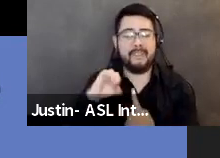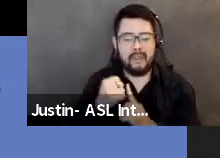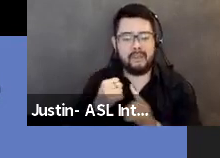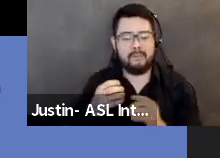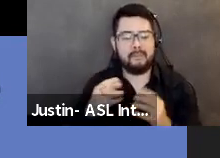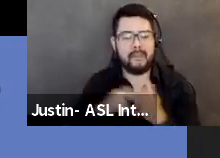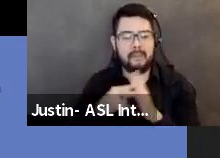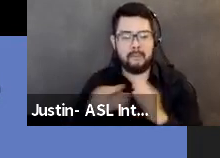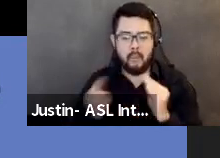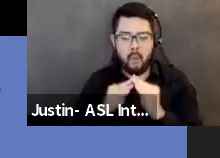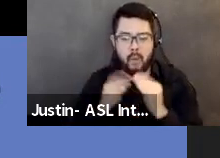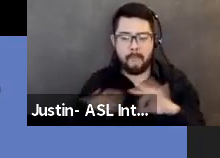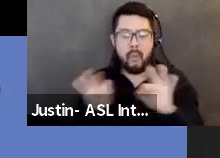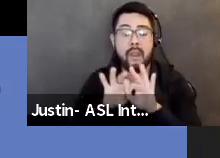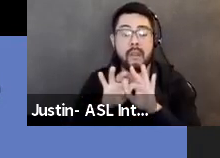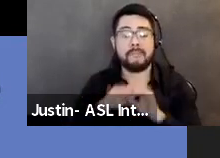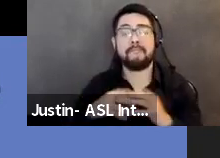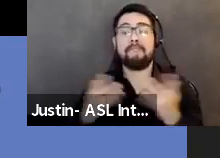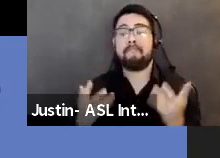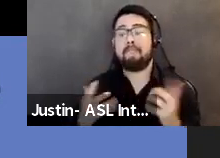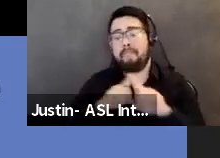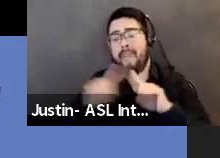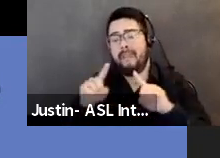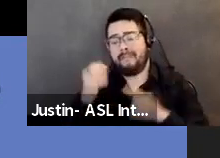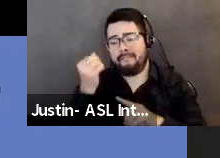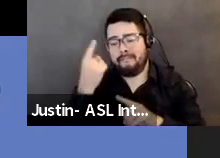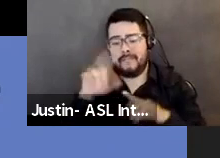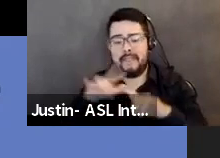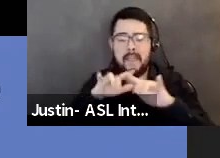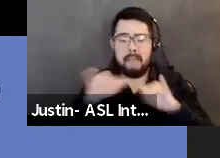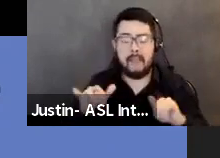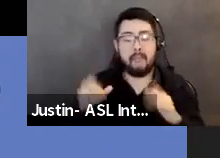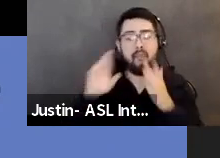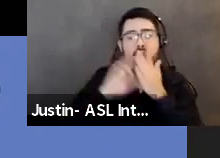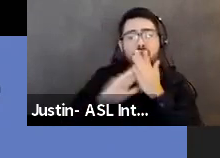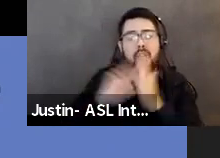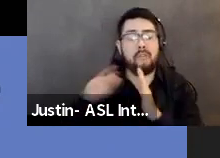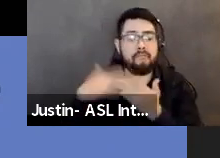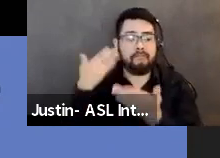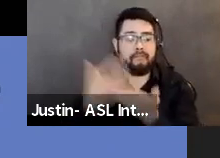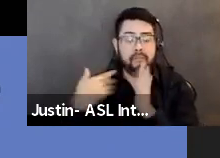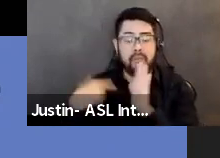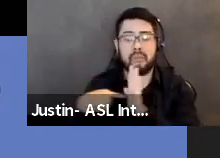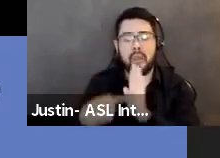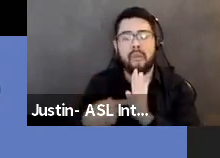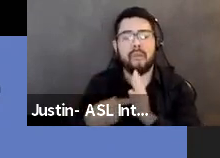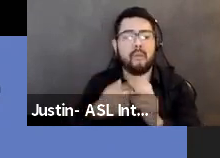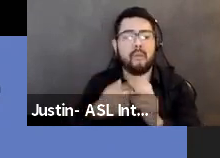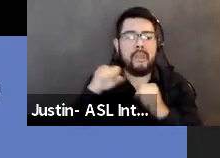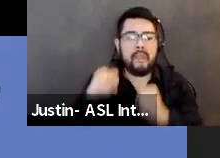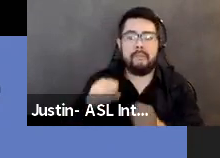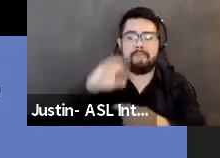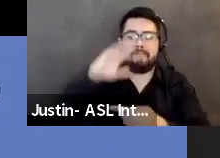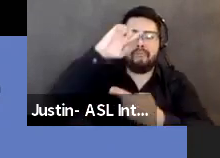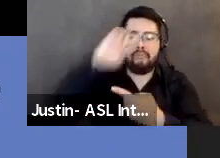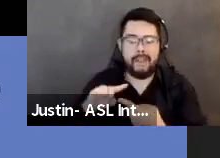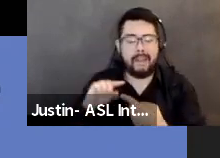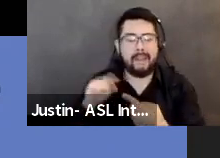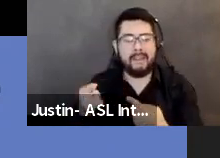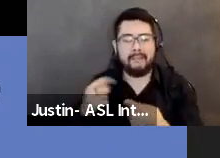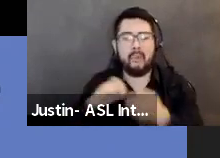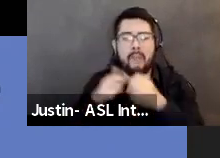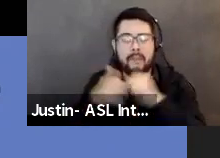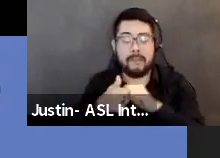important however we also know that research shows that there are ways that we can mitigate these impacts the